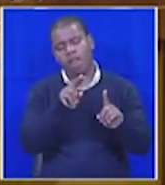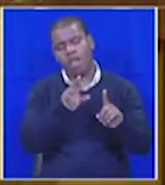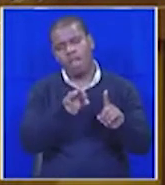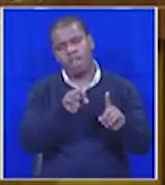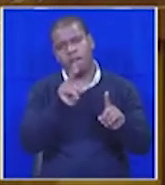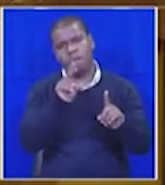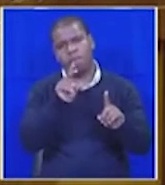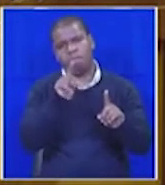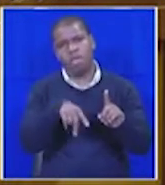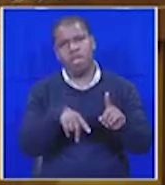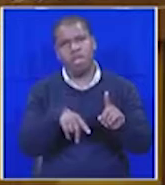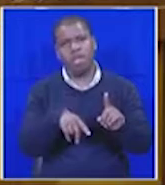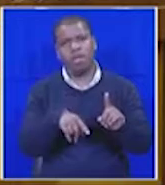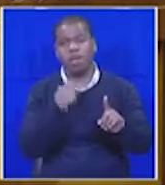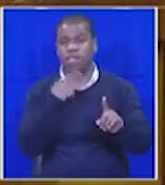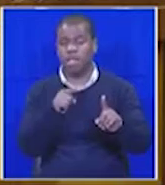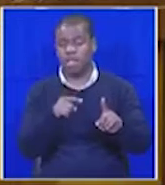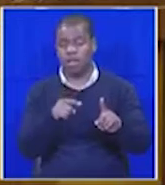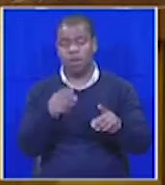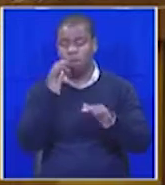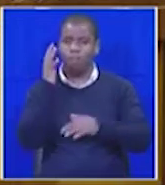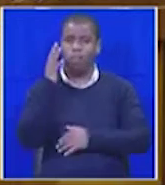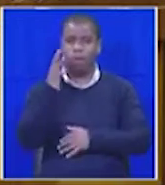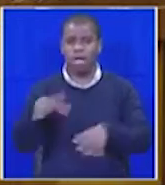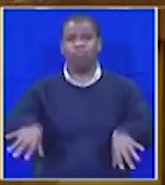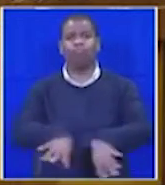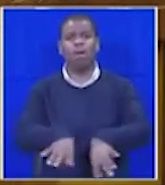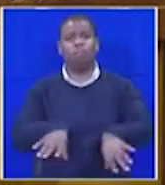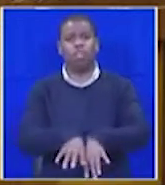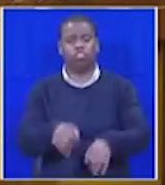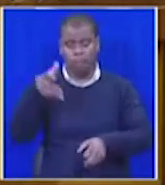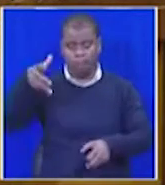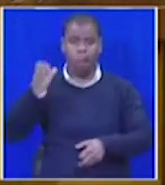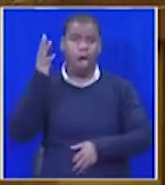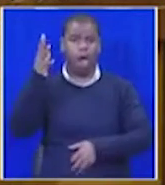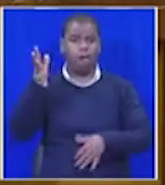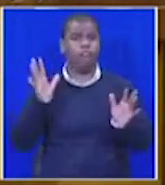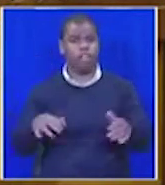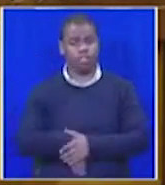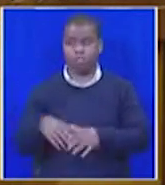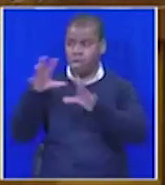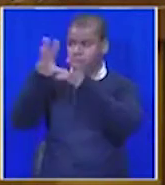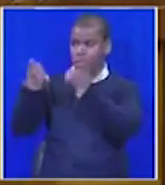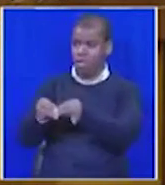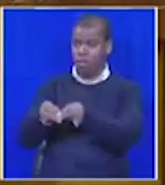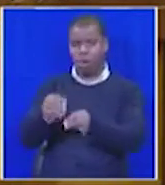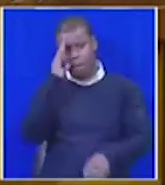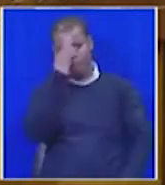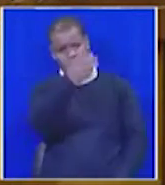some utter rubbish in this House. If you look at what he said to my